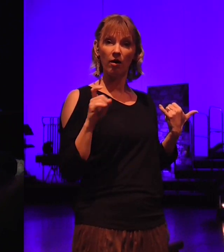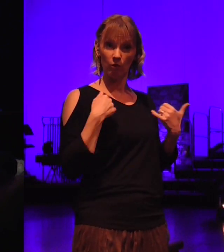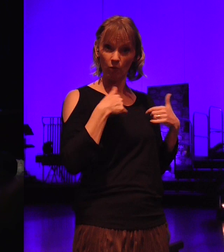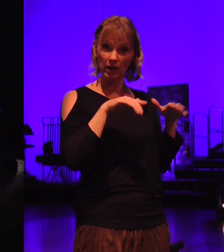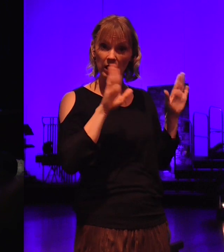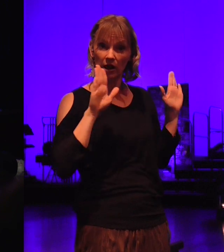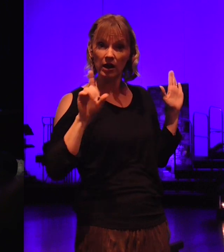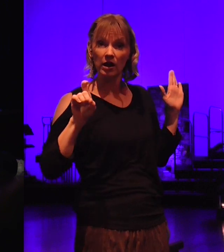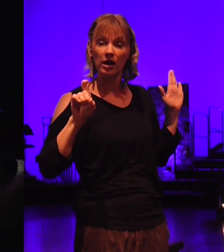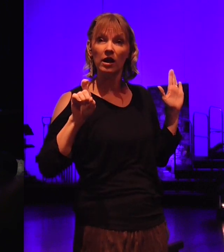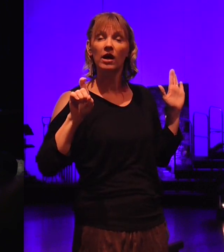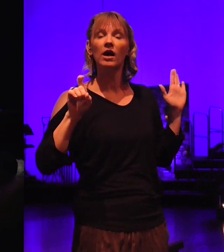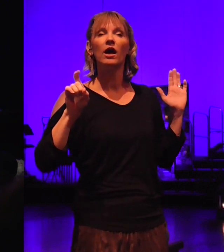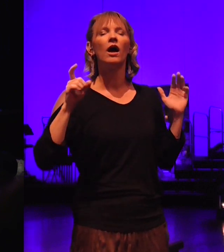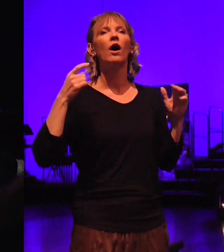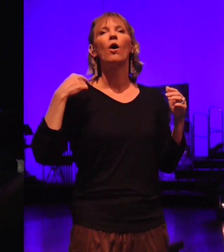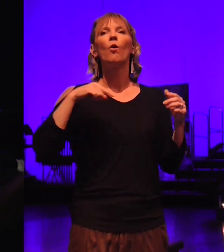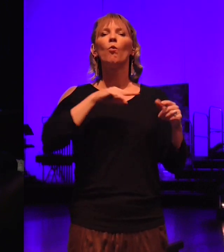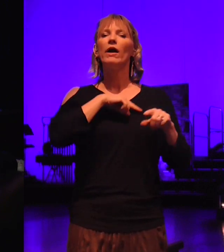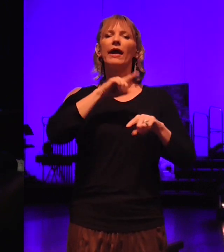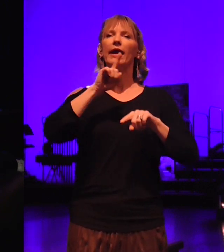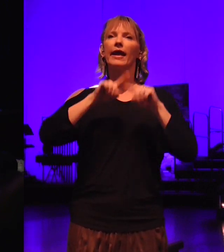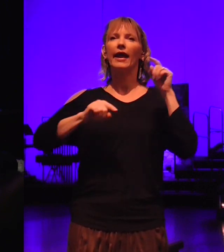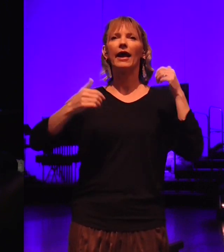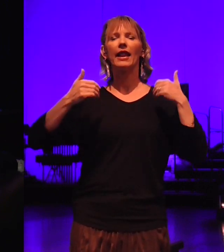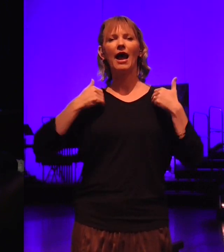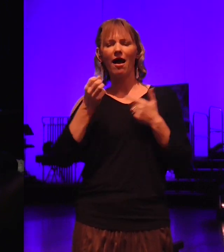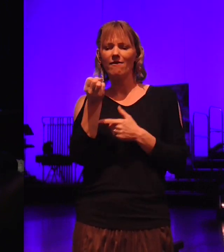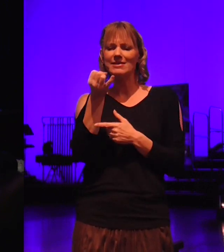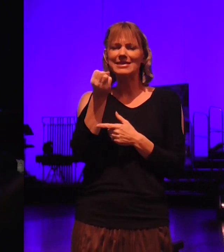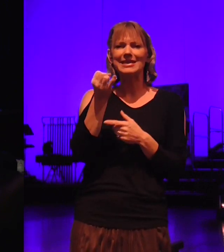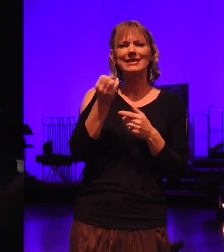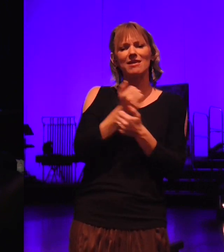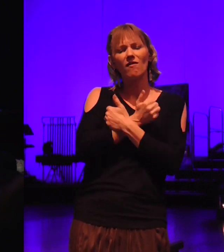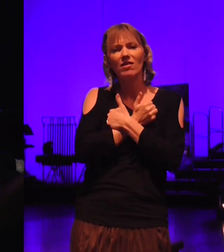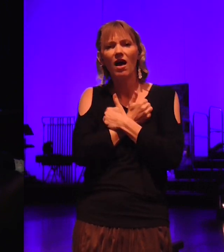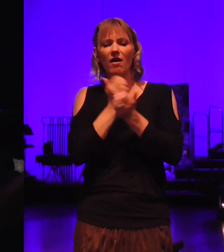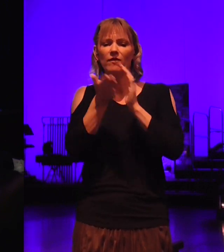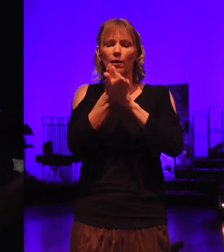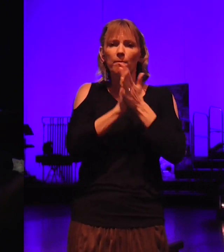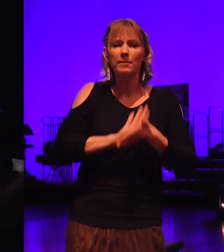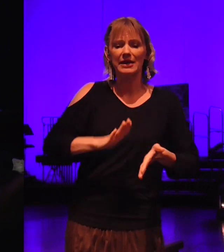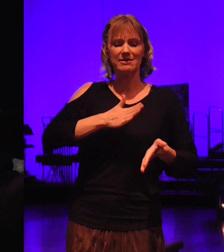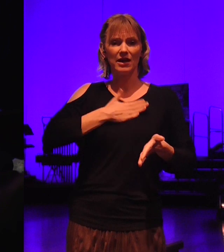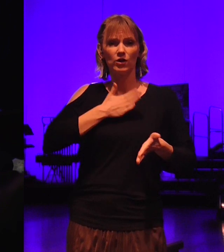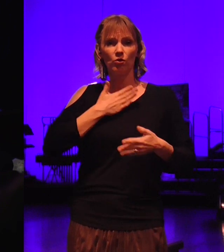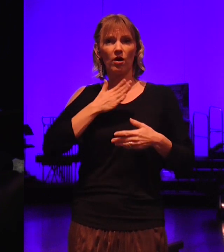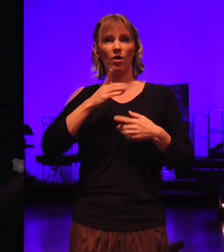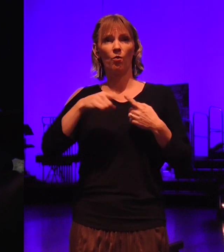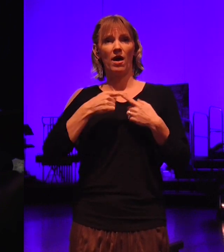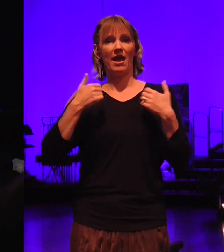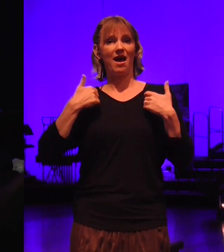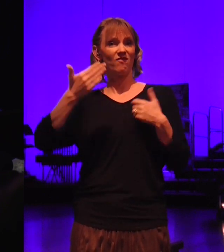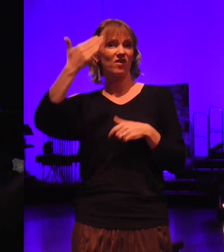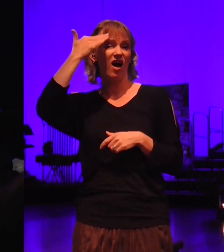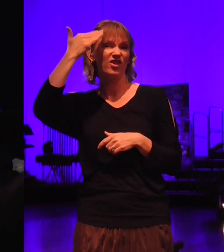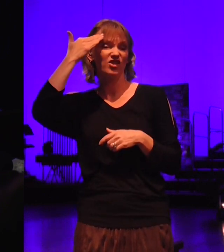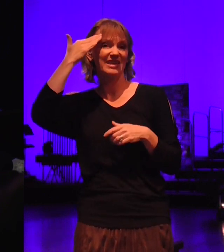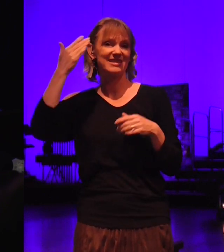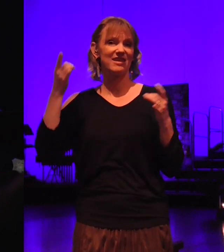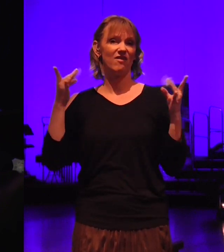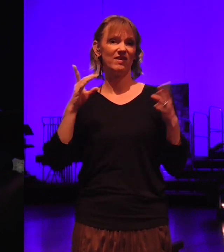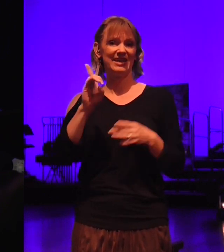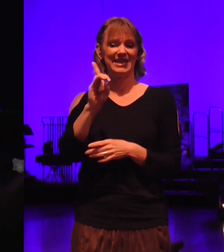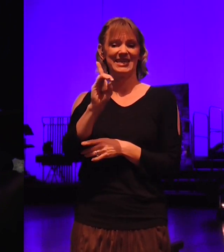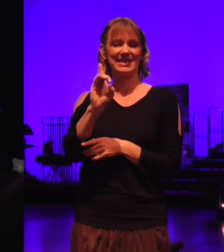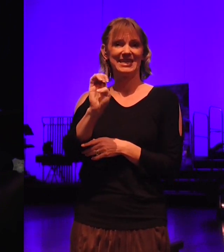We cannot grow seeds of love, peace, and joy in a consciousness of despair. Am